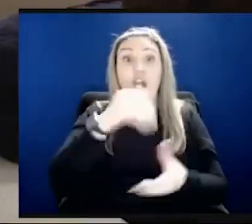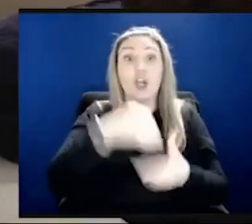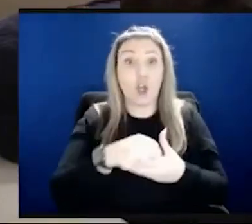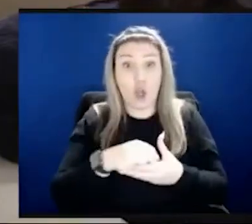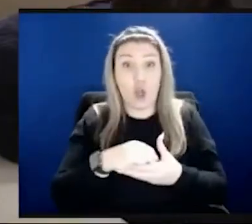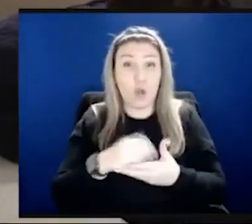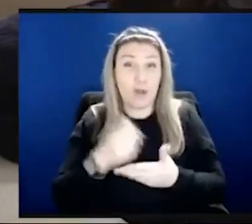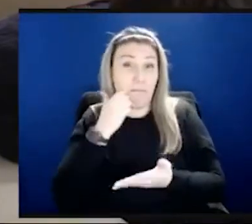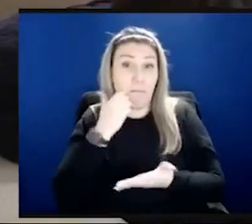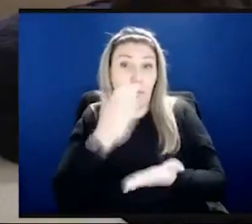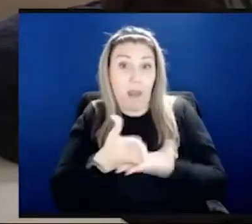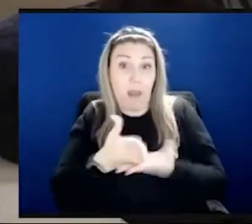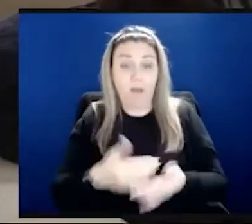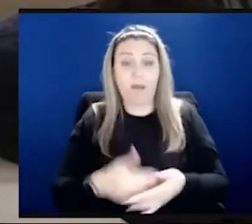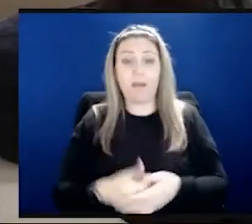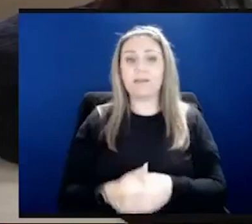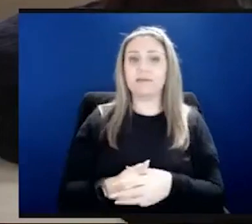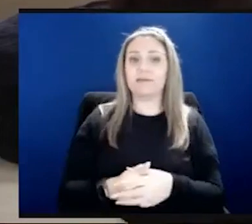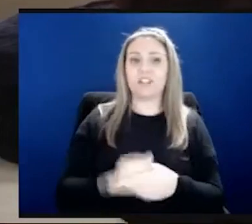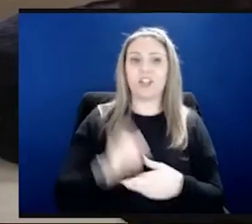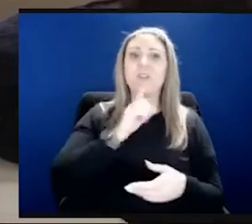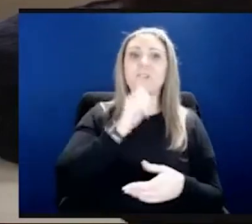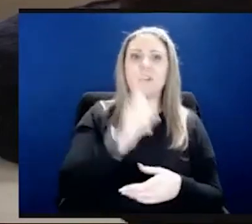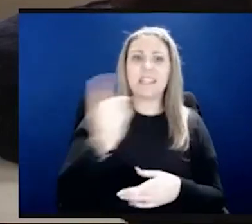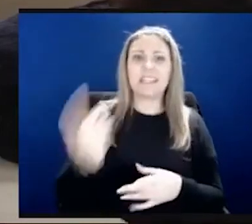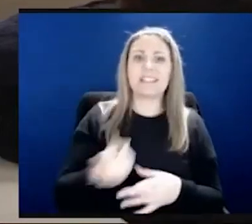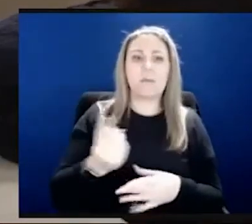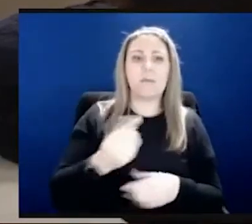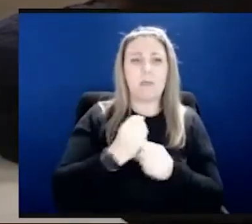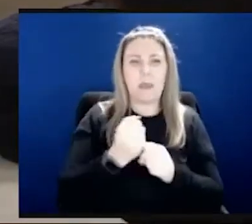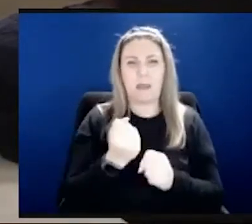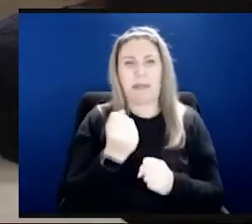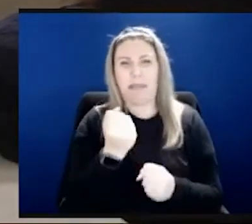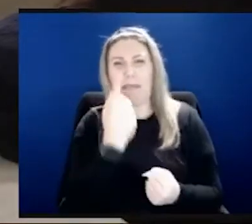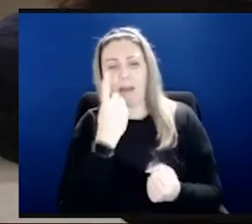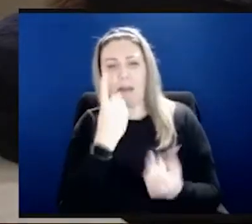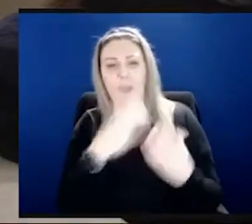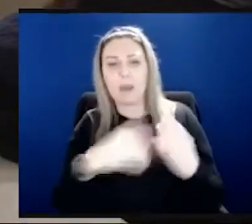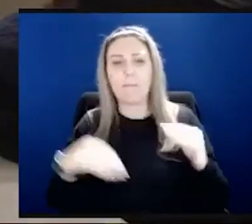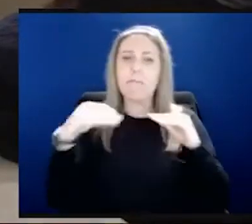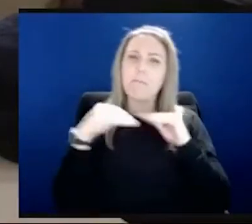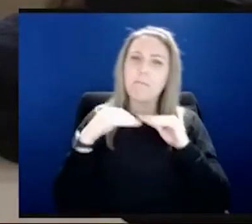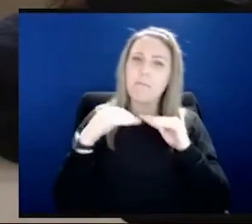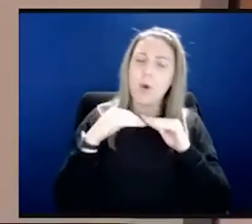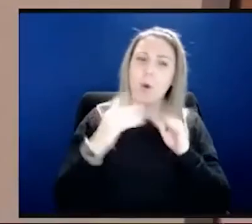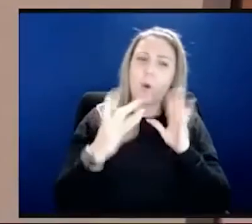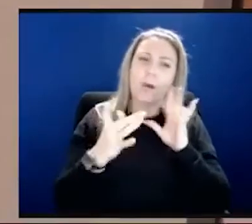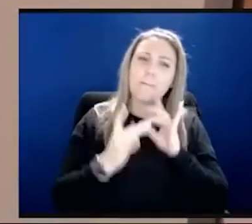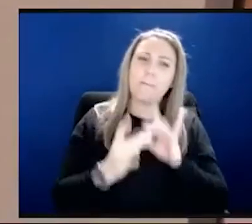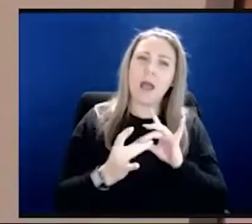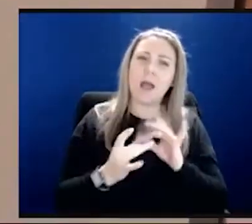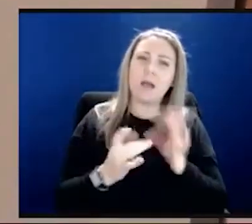was something that made me think more about my heart health.